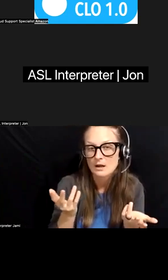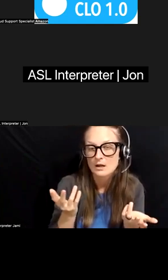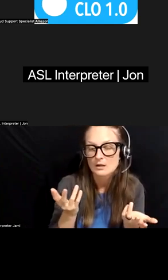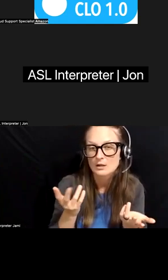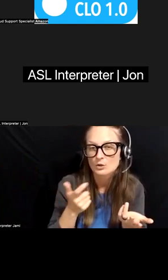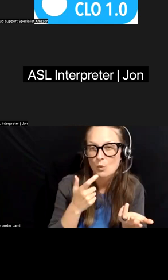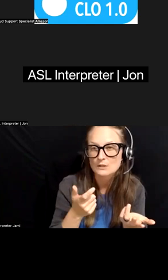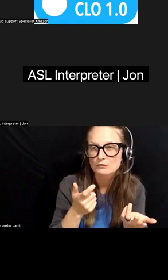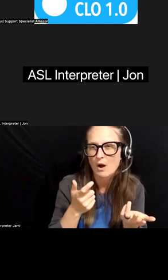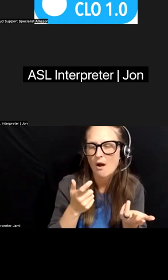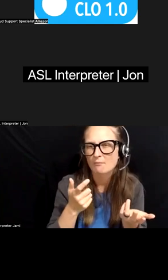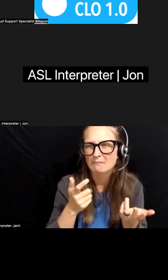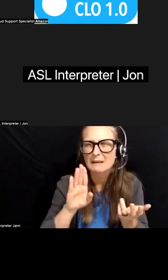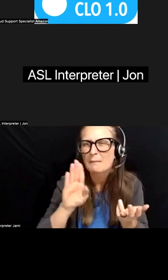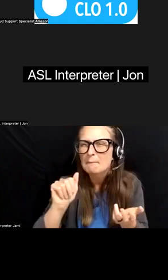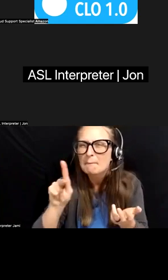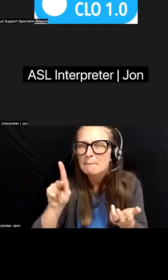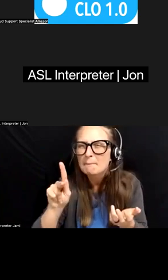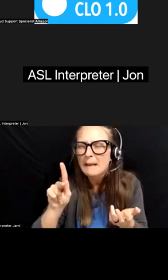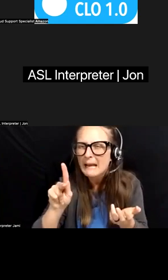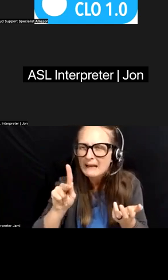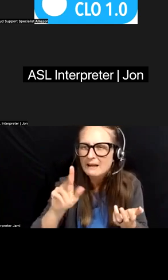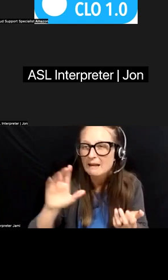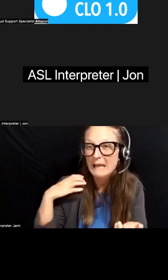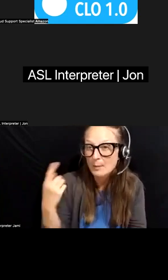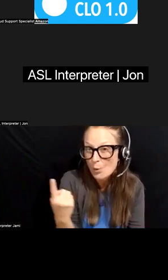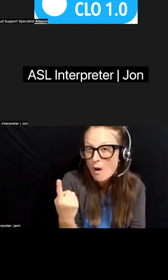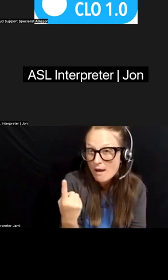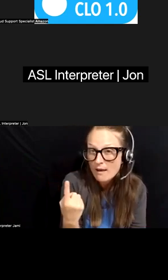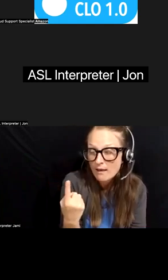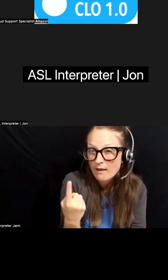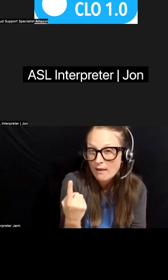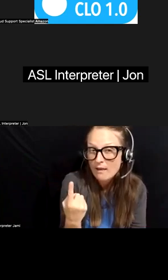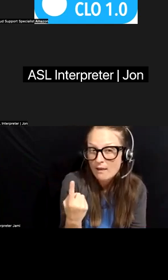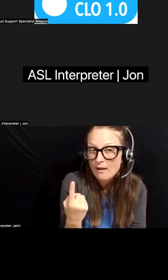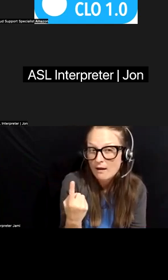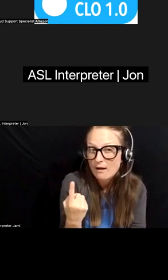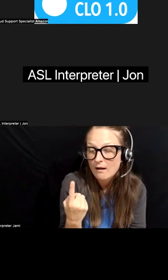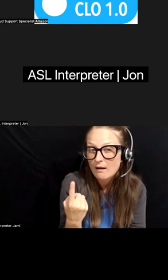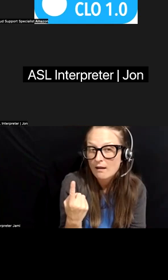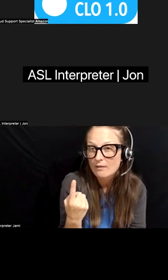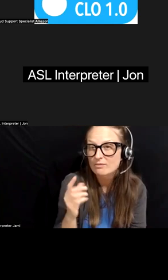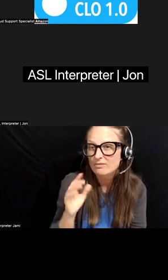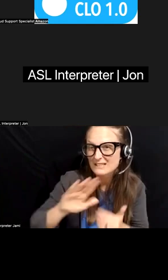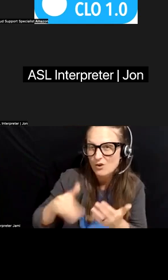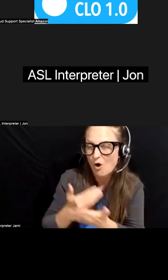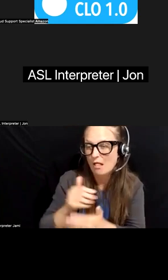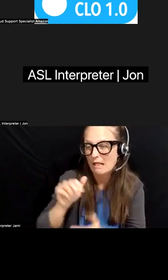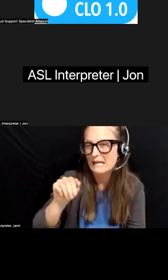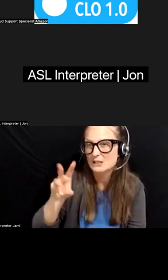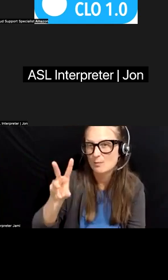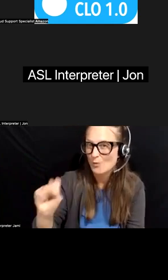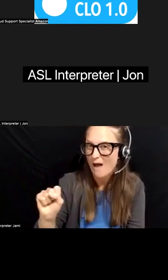platforms, banking, lots of, Capital One is all AWS behind the scene.